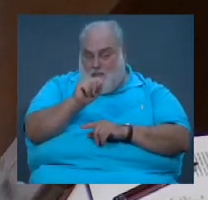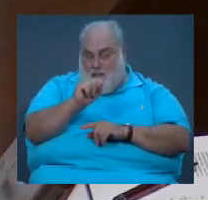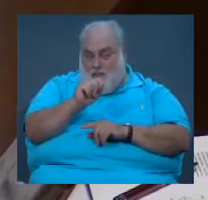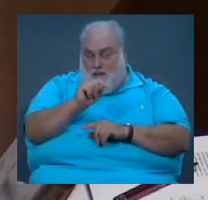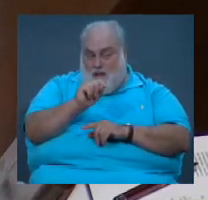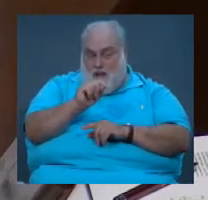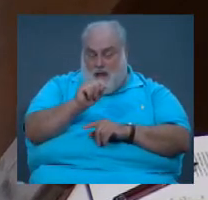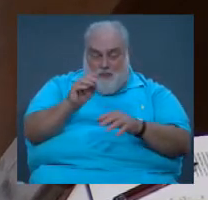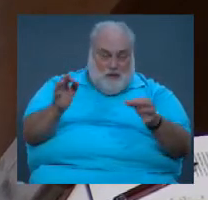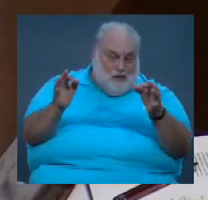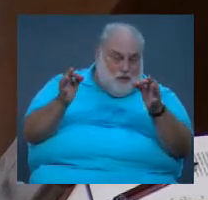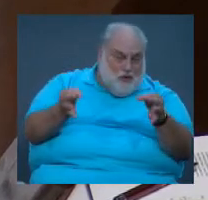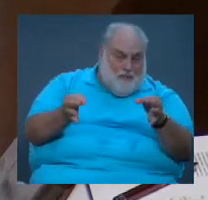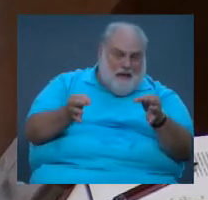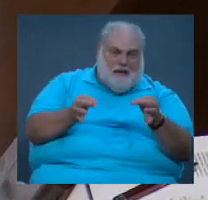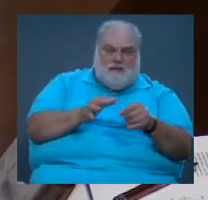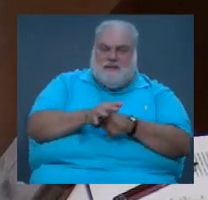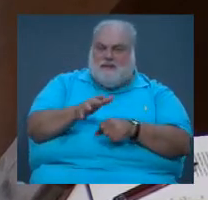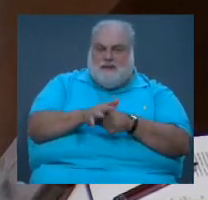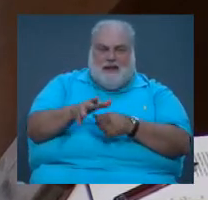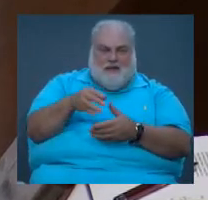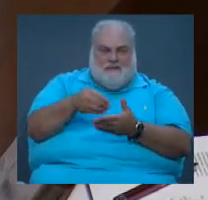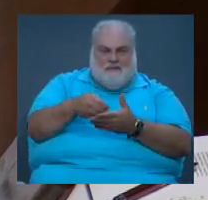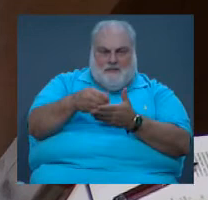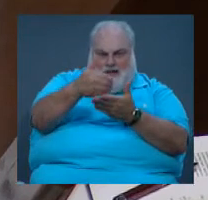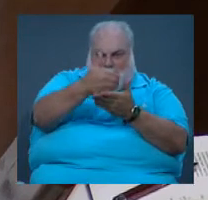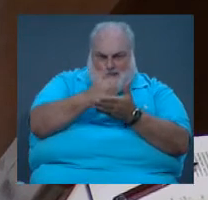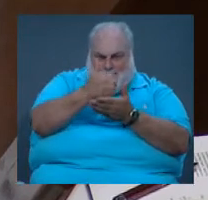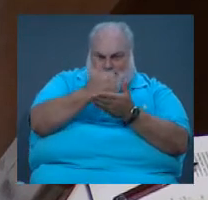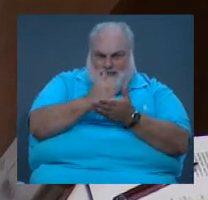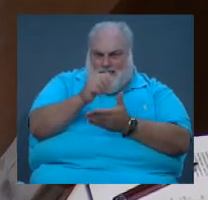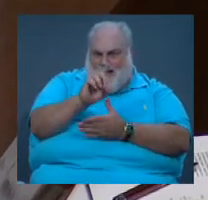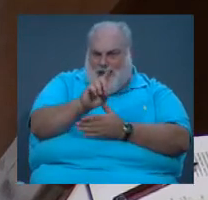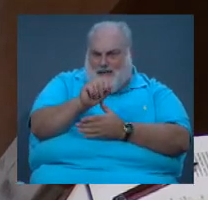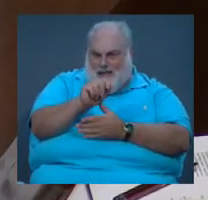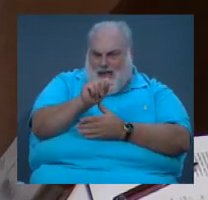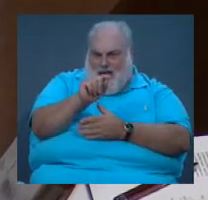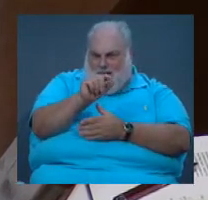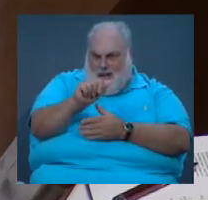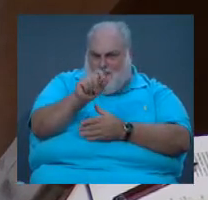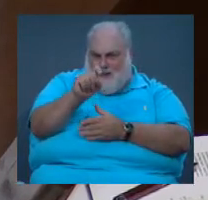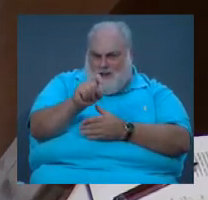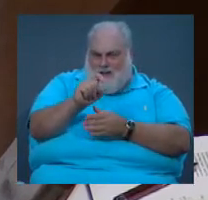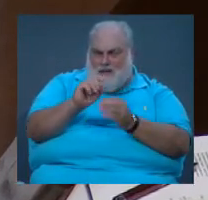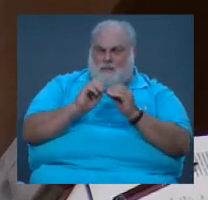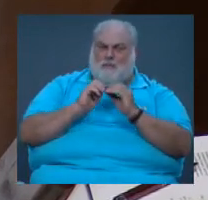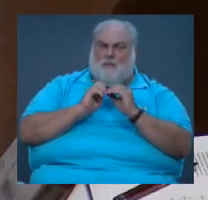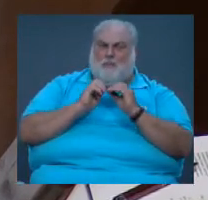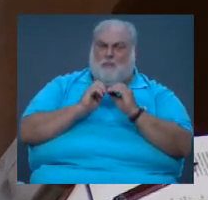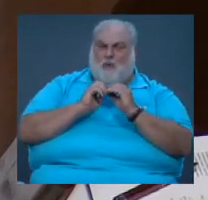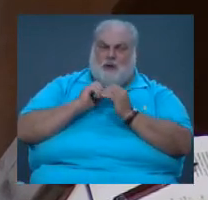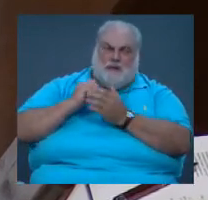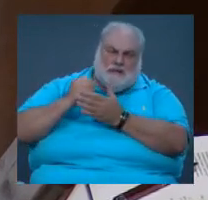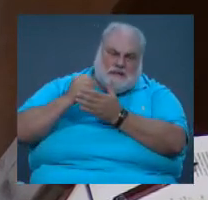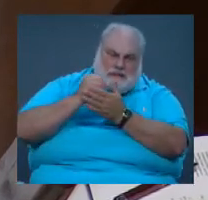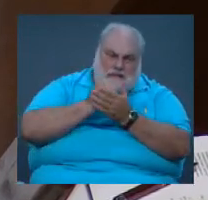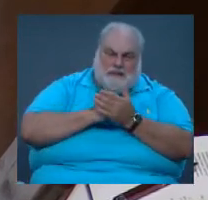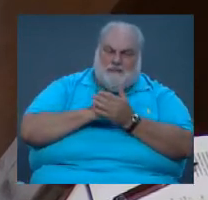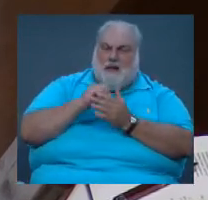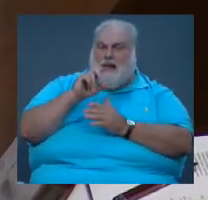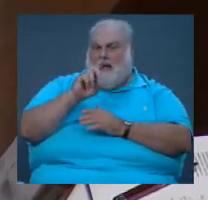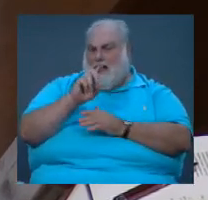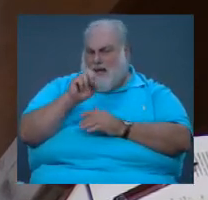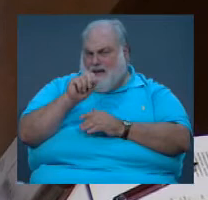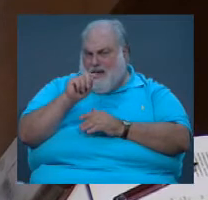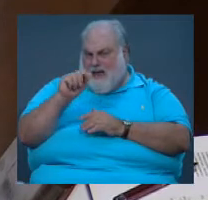what was determined is that we don't really have enough data after 6 months to be able to say what we need to do next. So we're trying to get